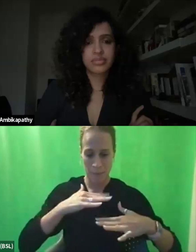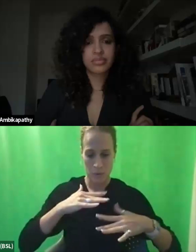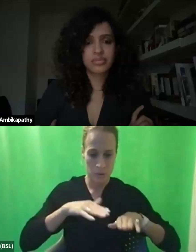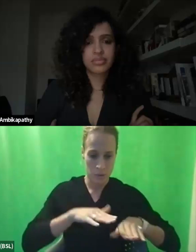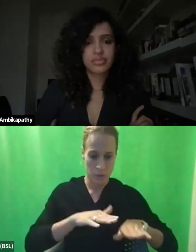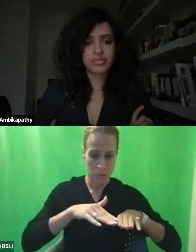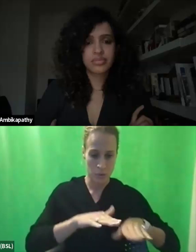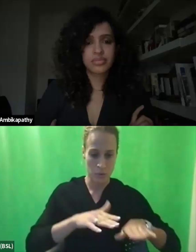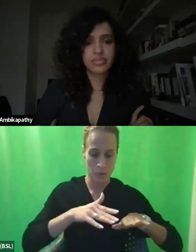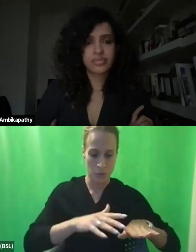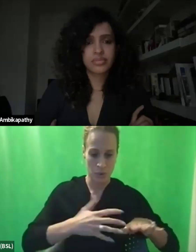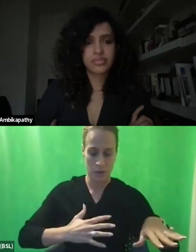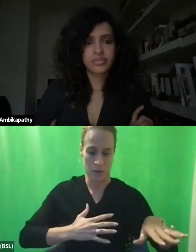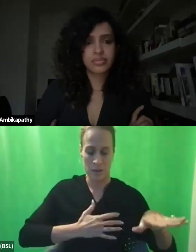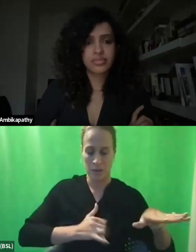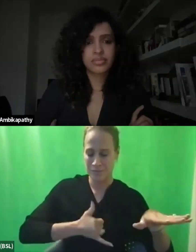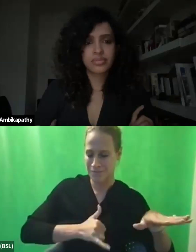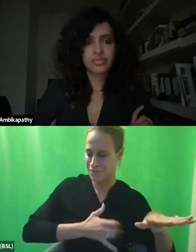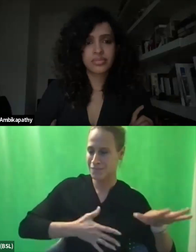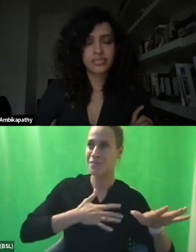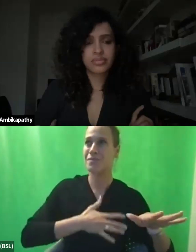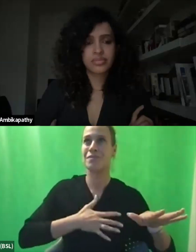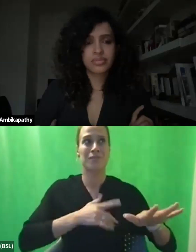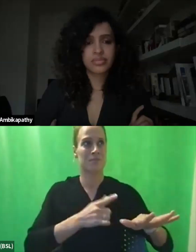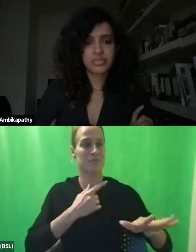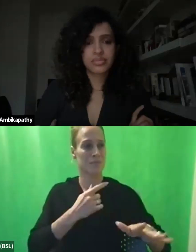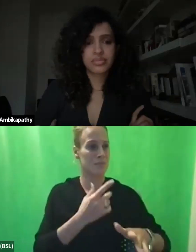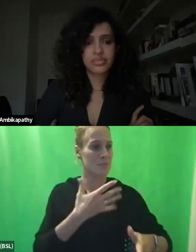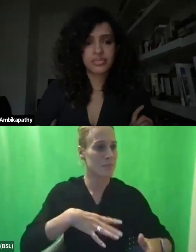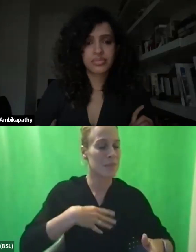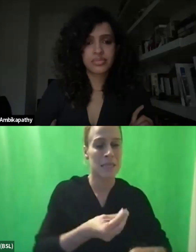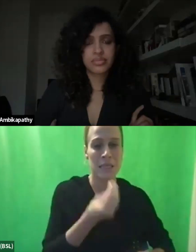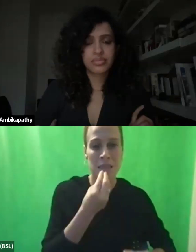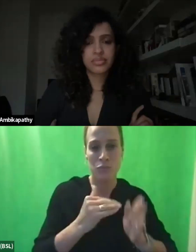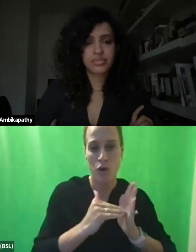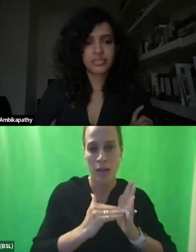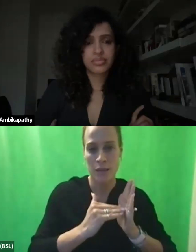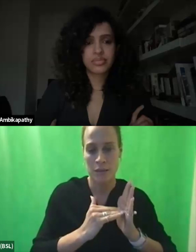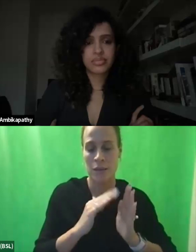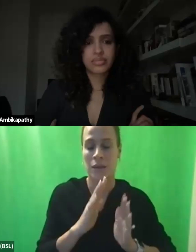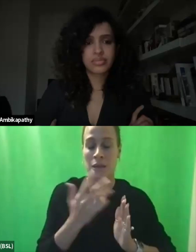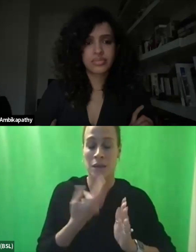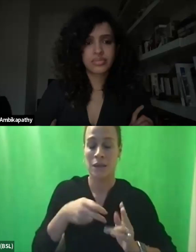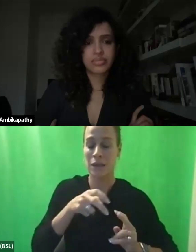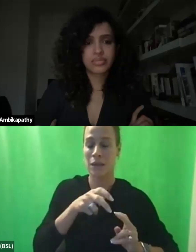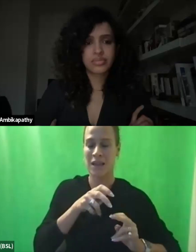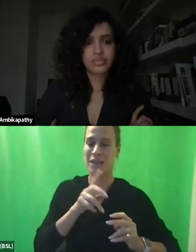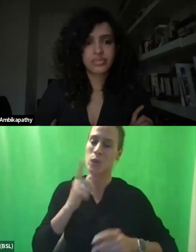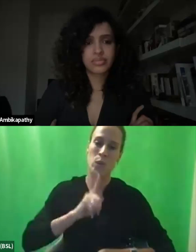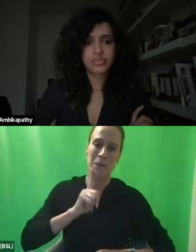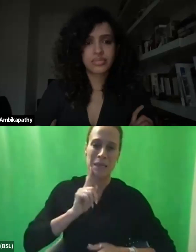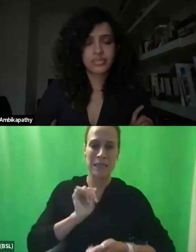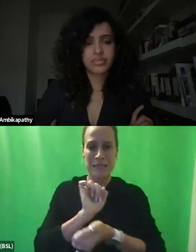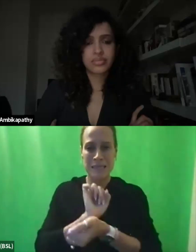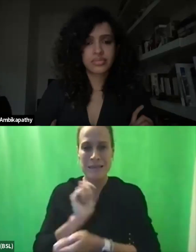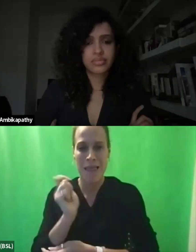weighs her conscience against her bread. In a civilized city at a grand table, these women are slaves who